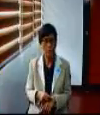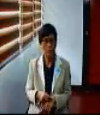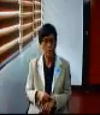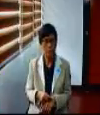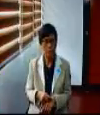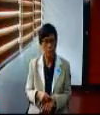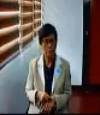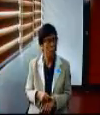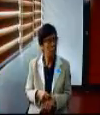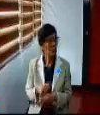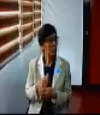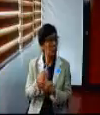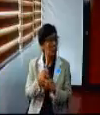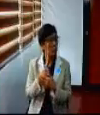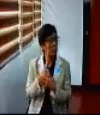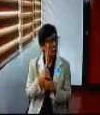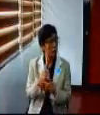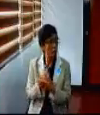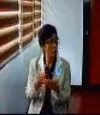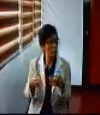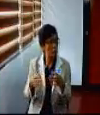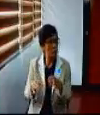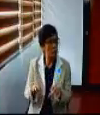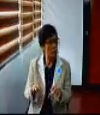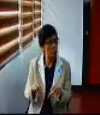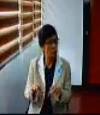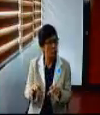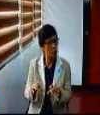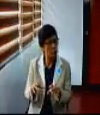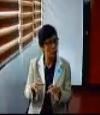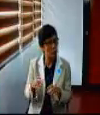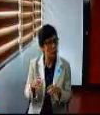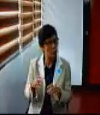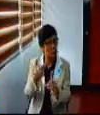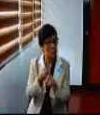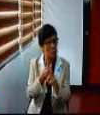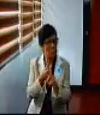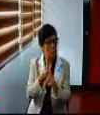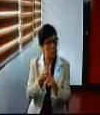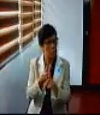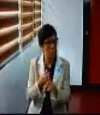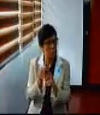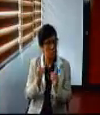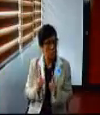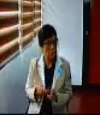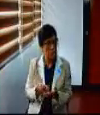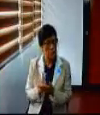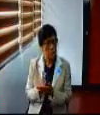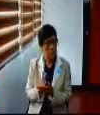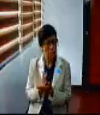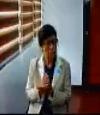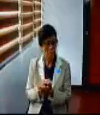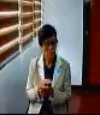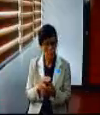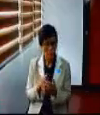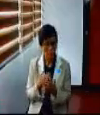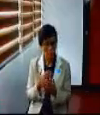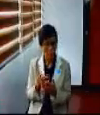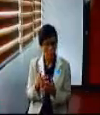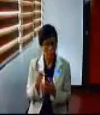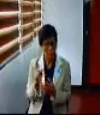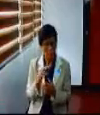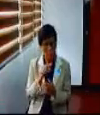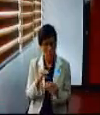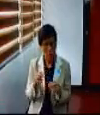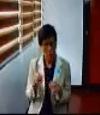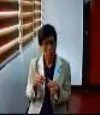Just avoid causing adverse impact, human rights, adverse human rights impact, but also they must not contribute